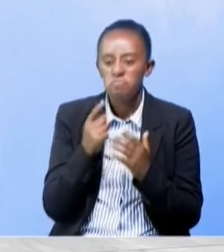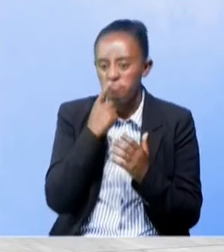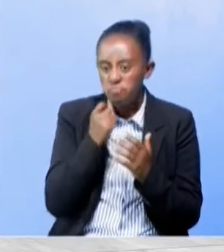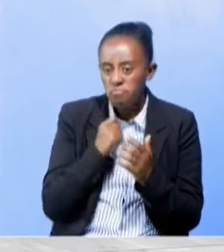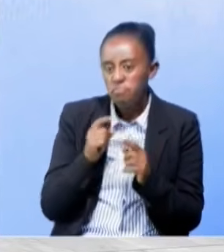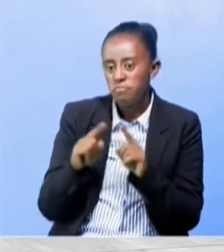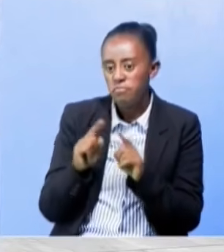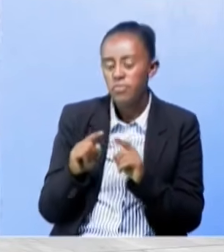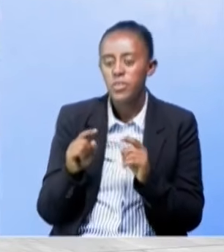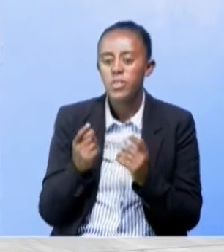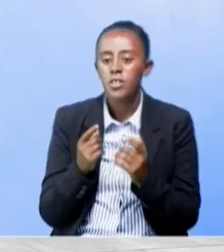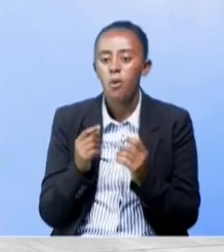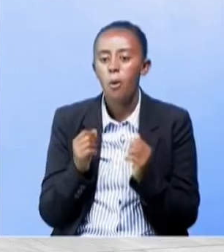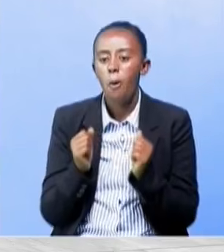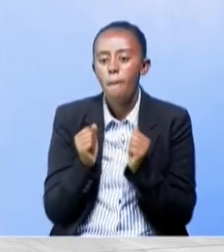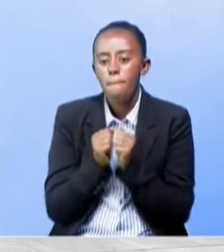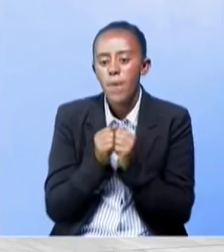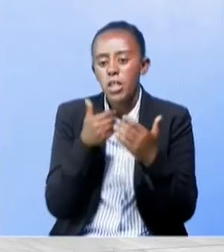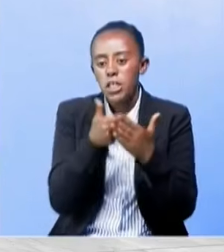and companion.